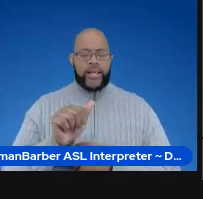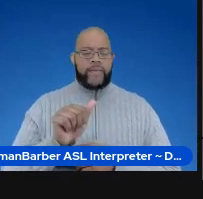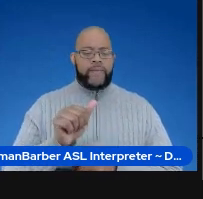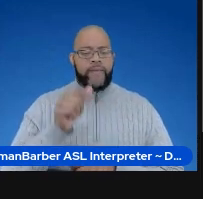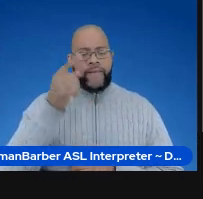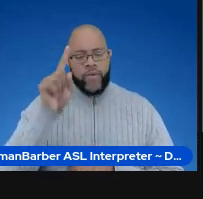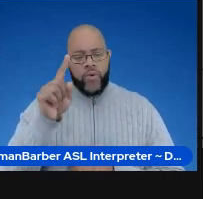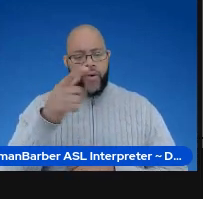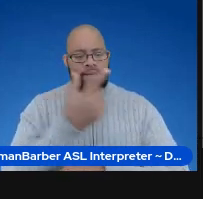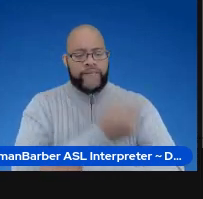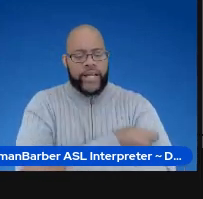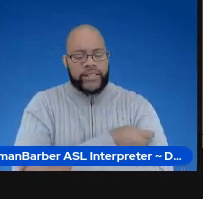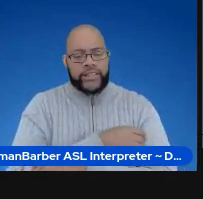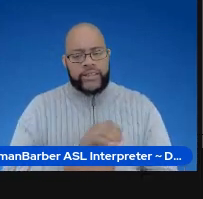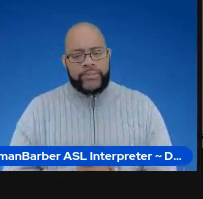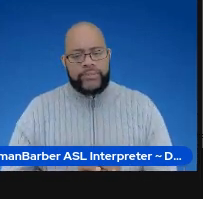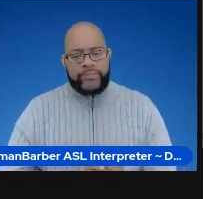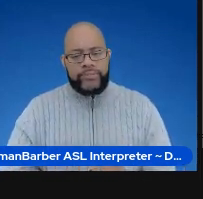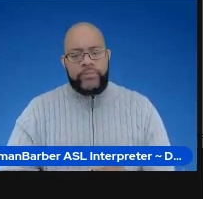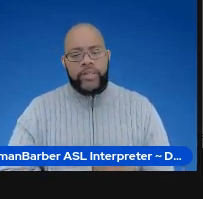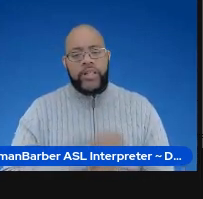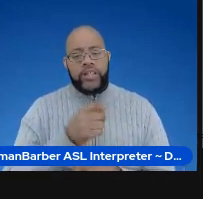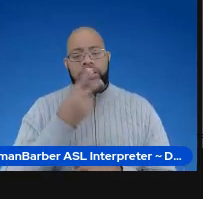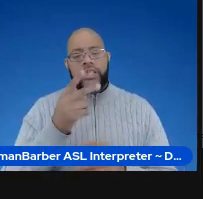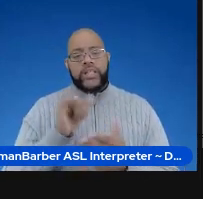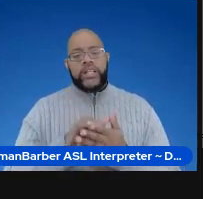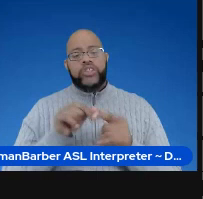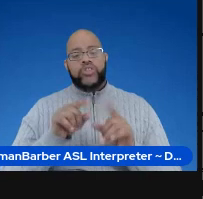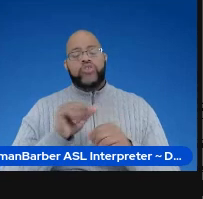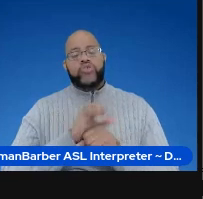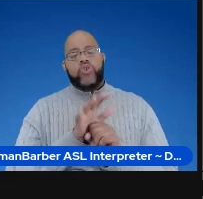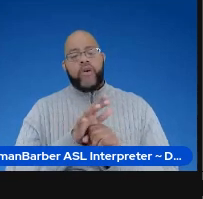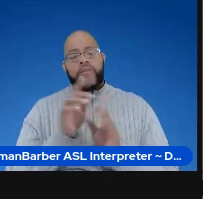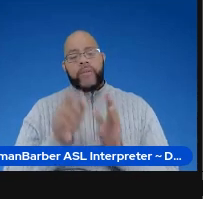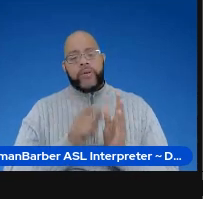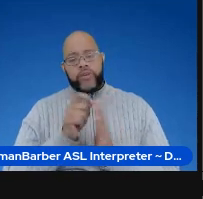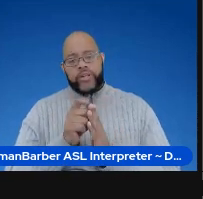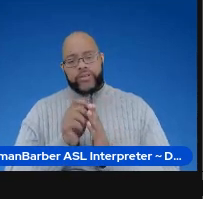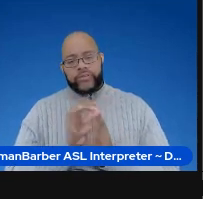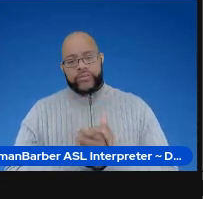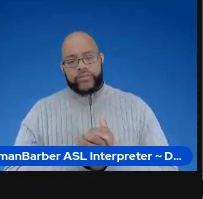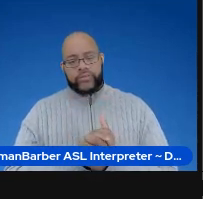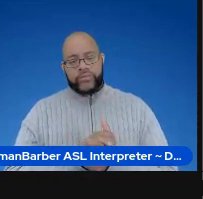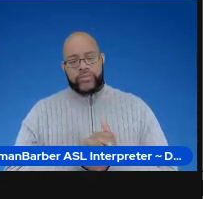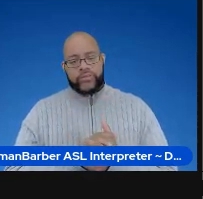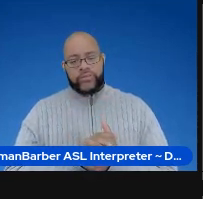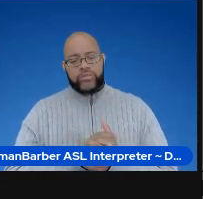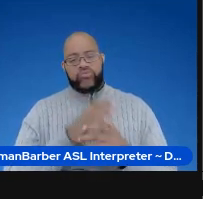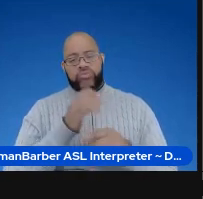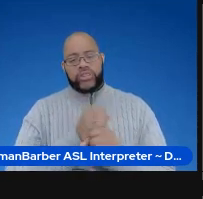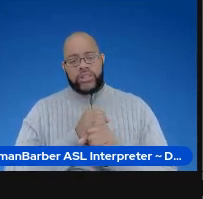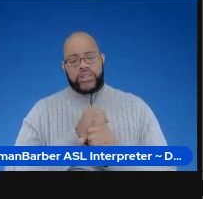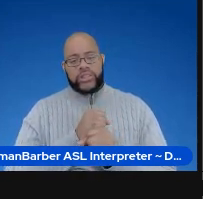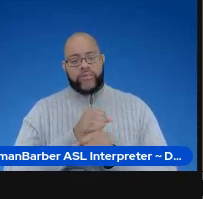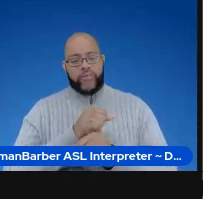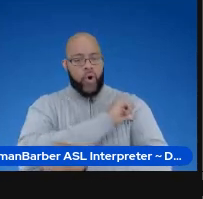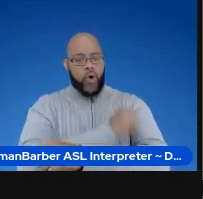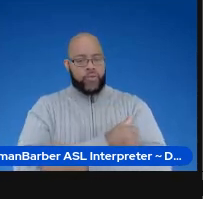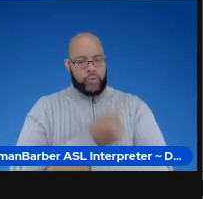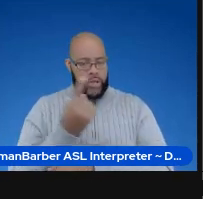for vaccine. And you could see during the COVID period, it received an